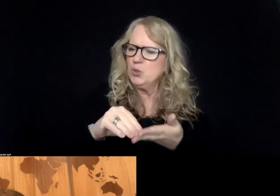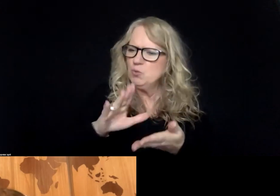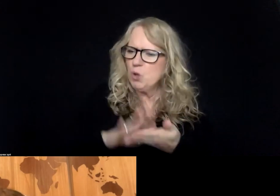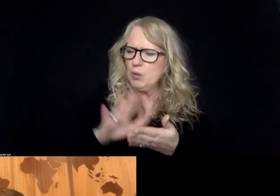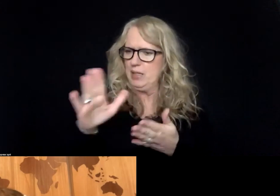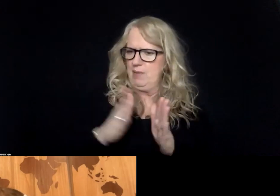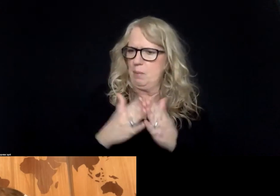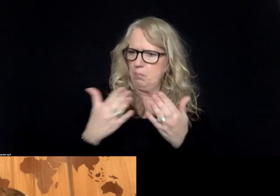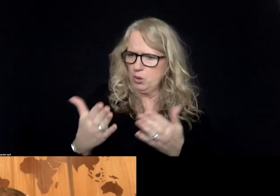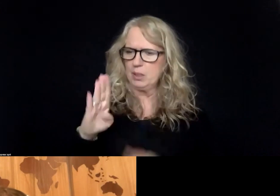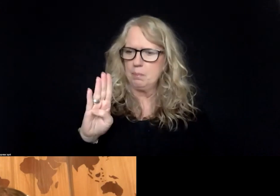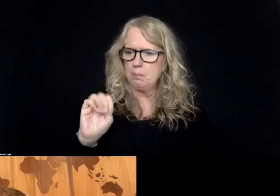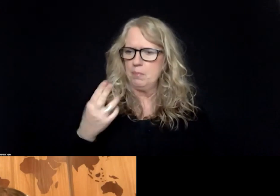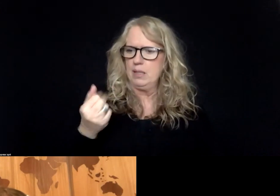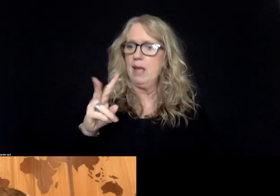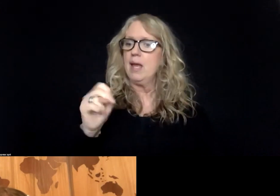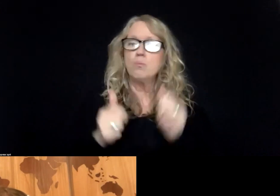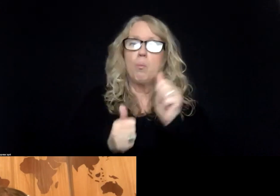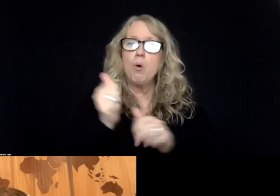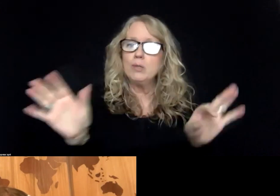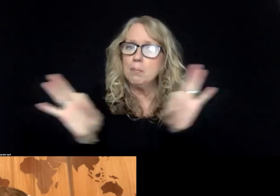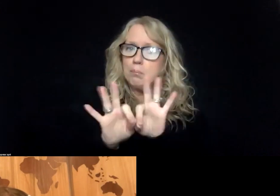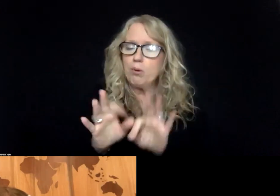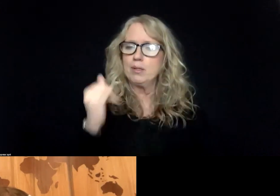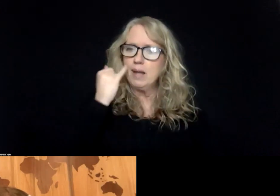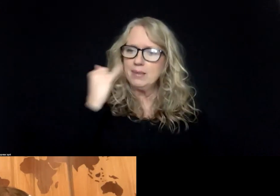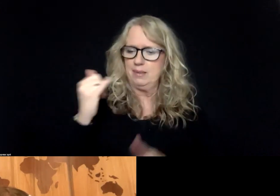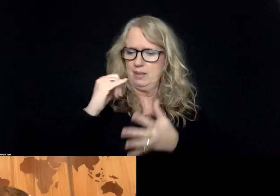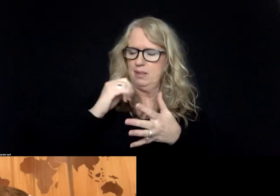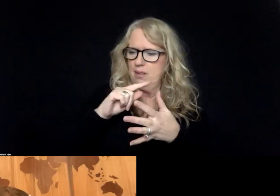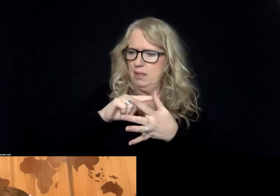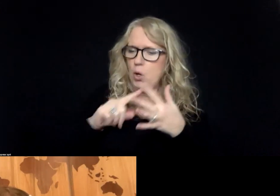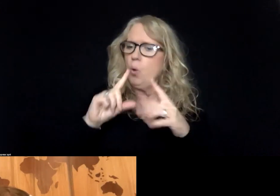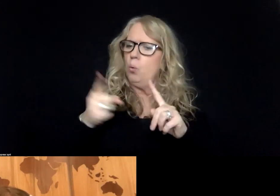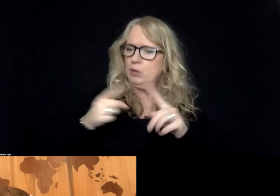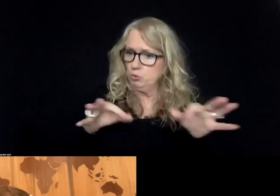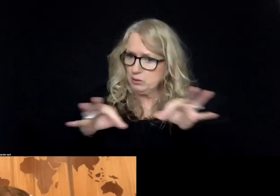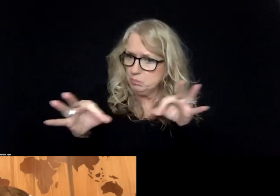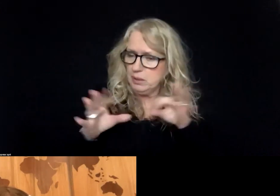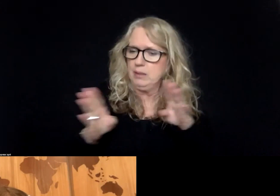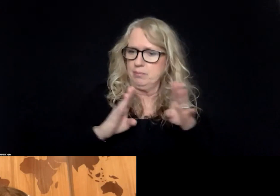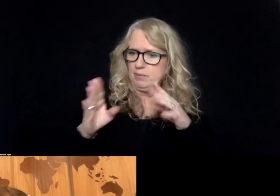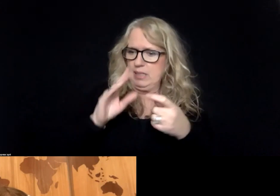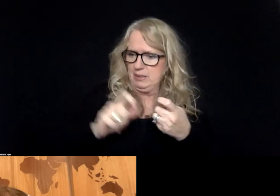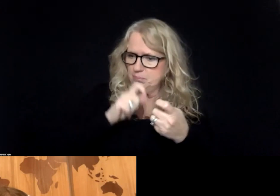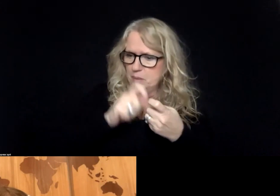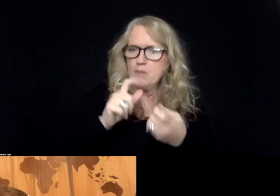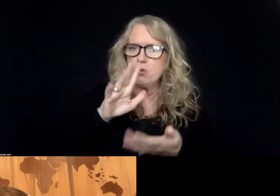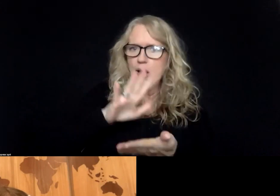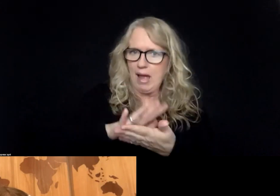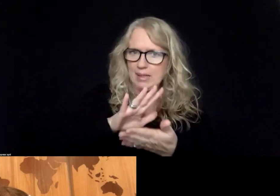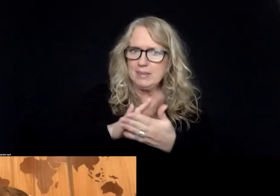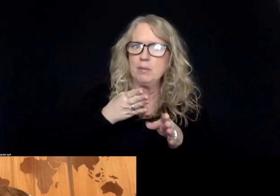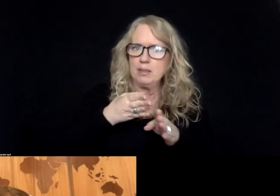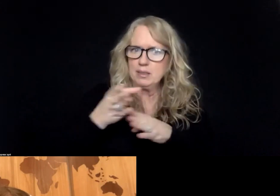book, Behave, that the most important idea in the book is the following: when you explain a behavior via specific academic discipline, you